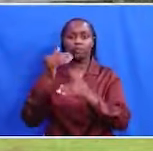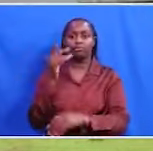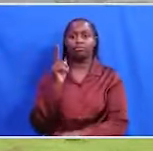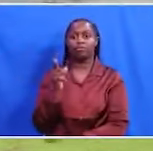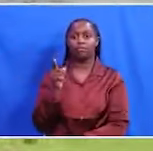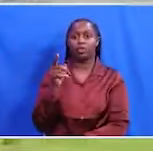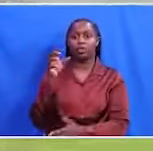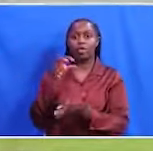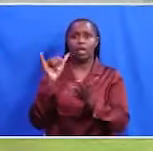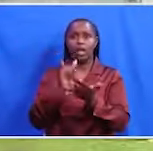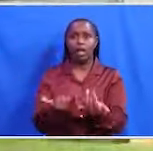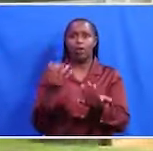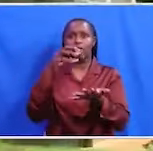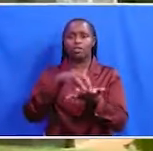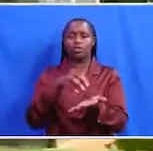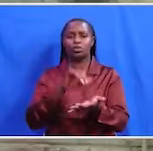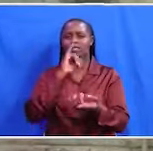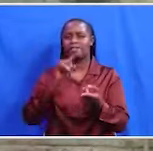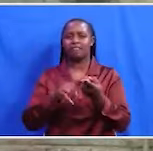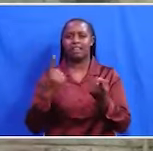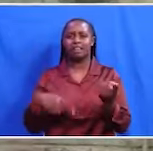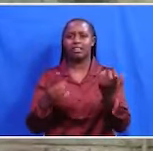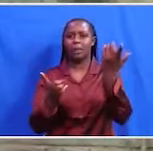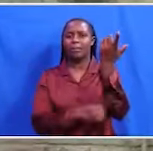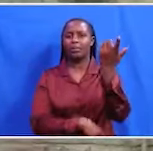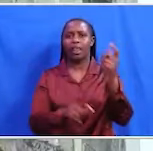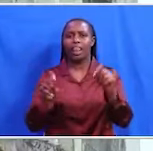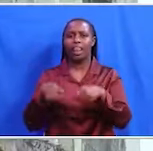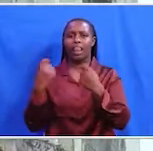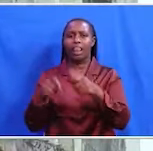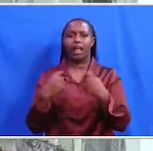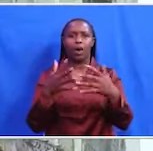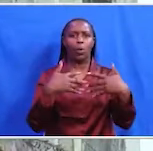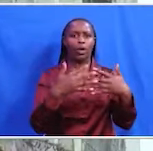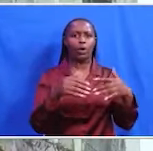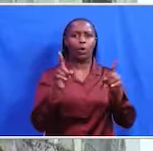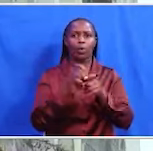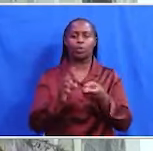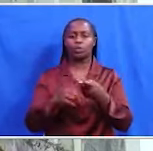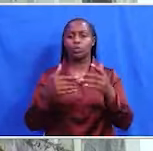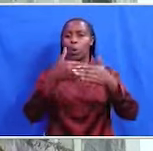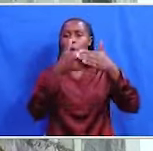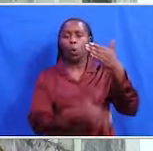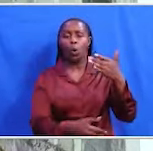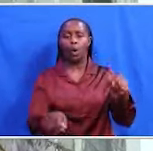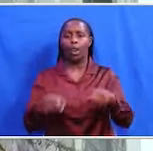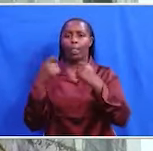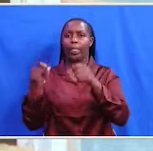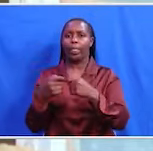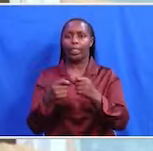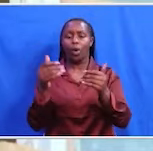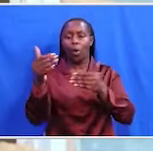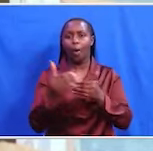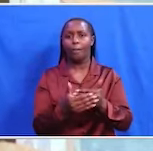the situation appears dire. The broken windows, crumbling walls, structures on the verge of collapse,